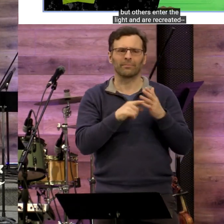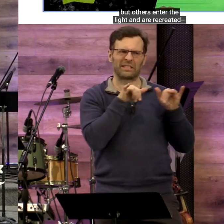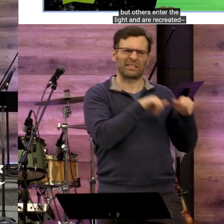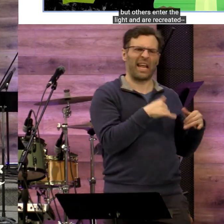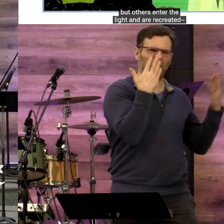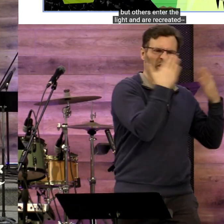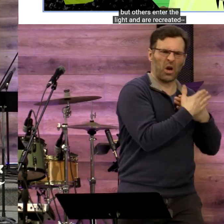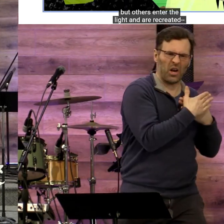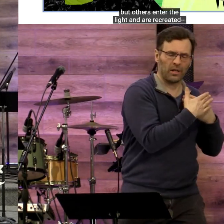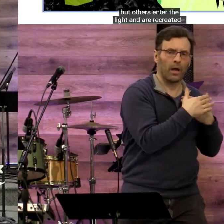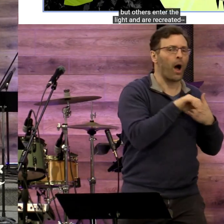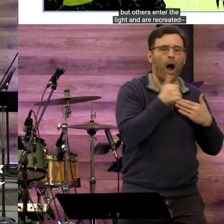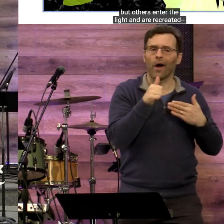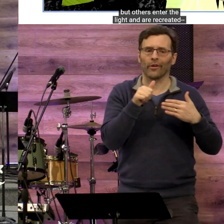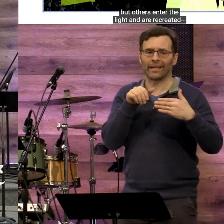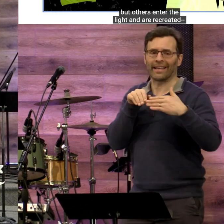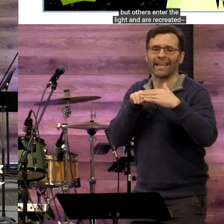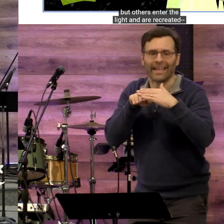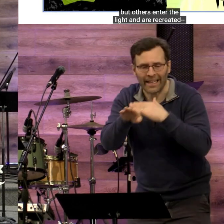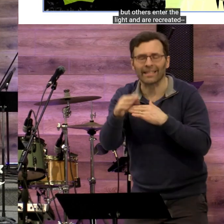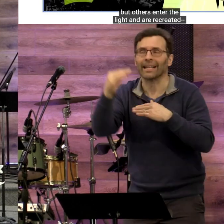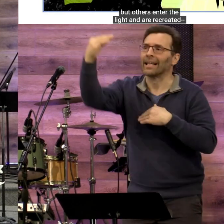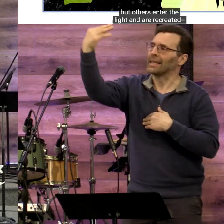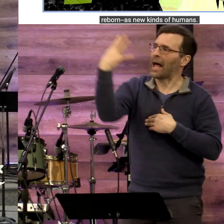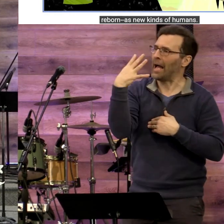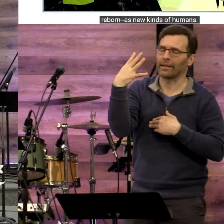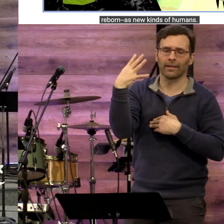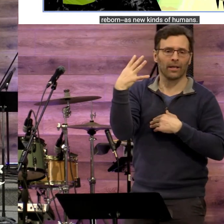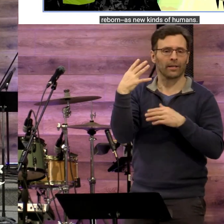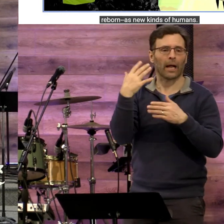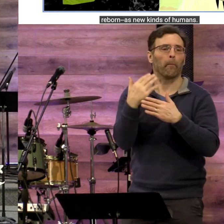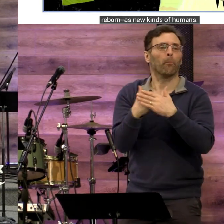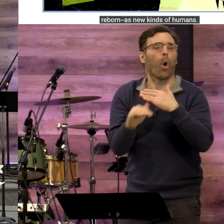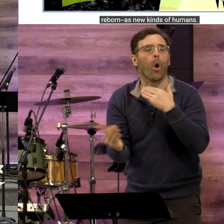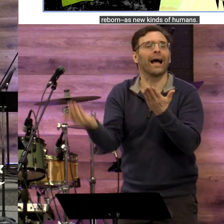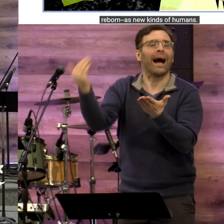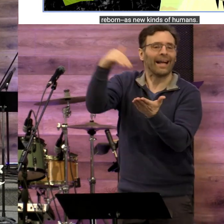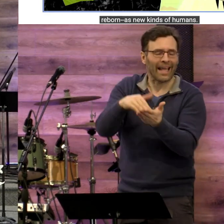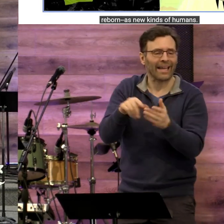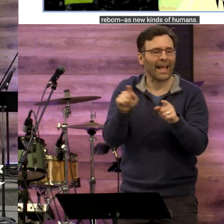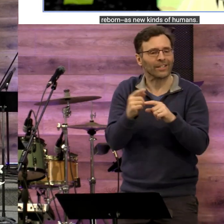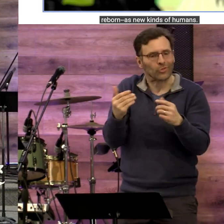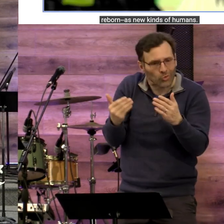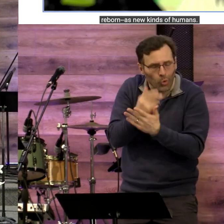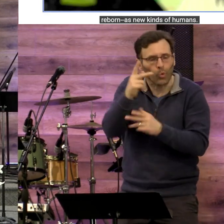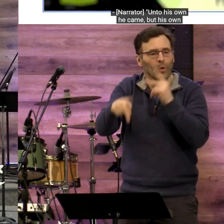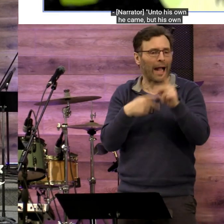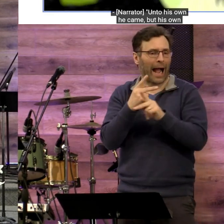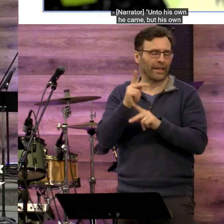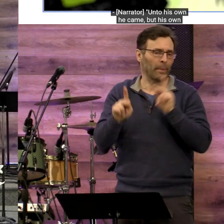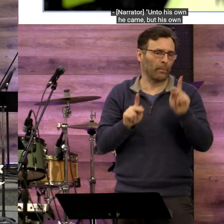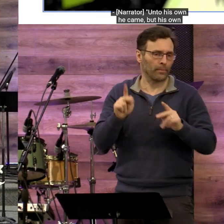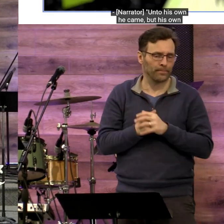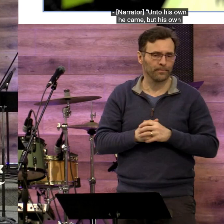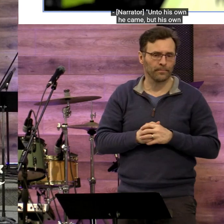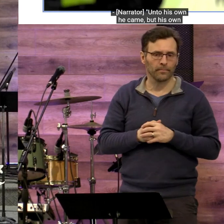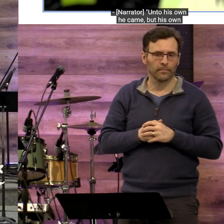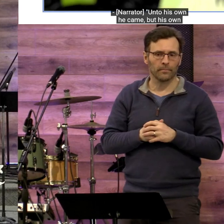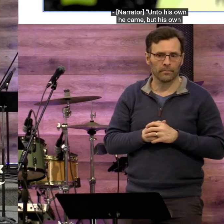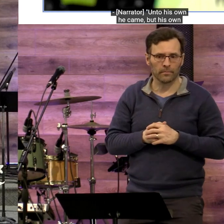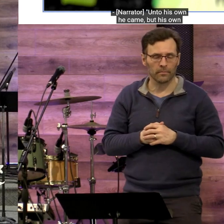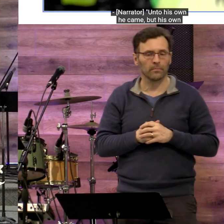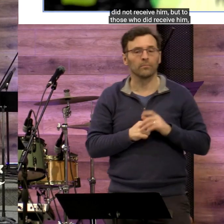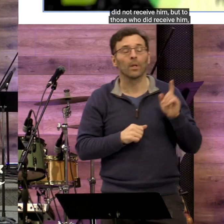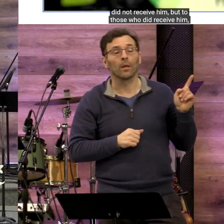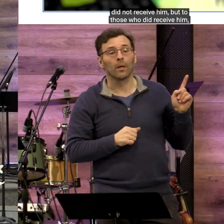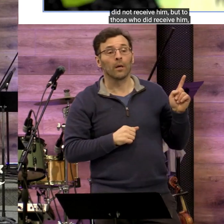but others enter the light and are recreated, reborn as new kinds of humans. Unto his own he came, but